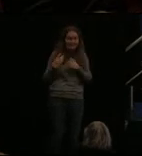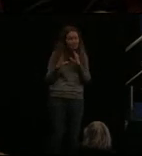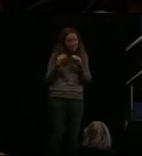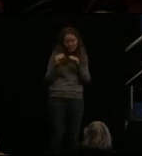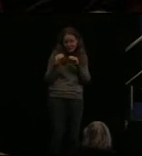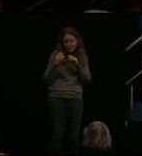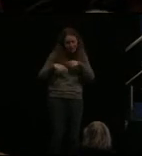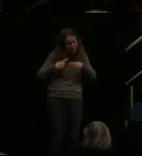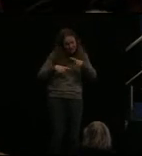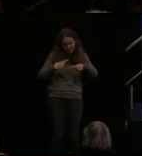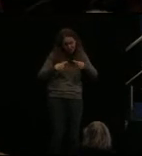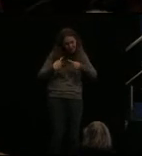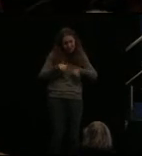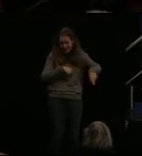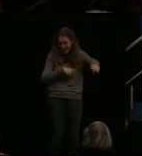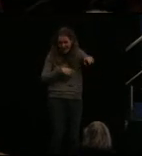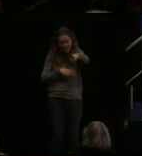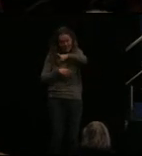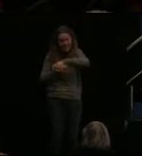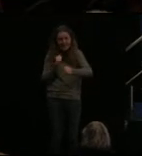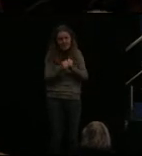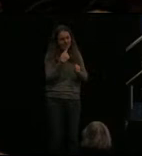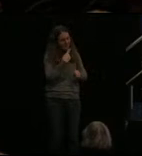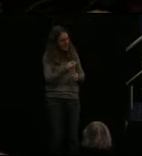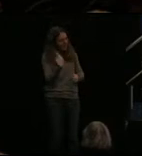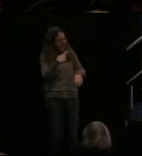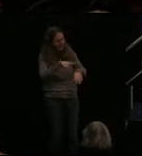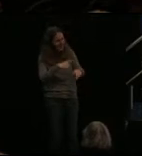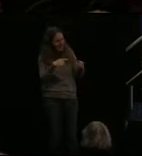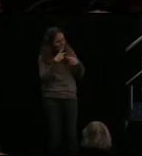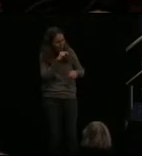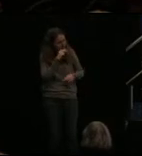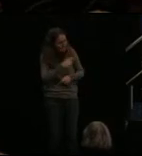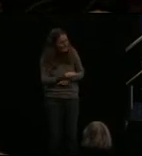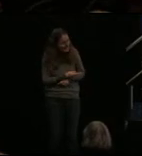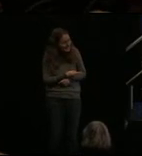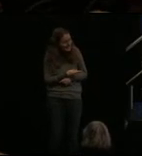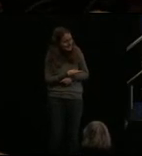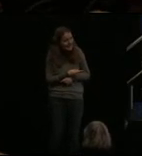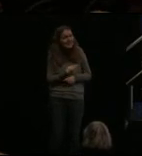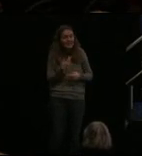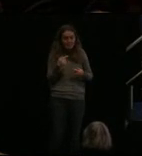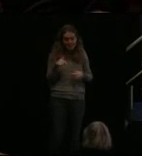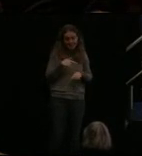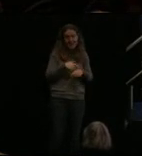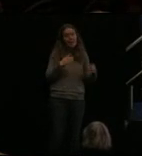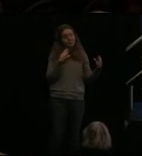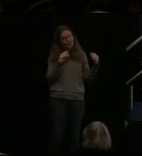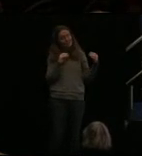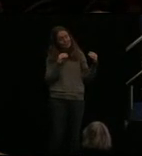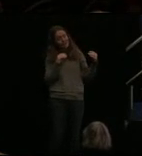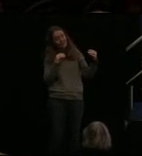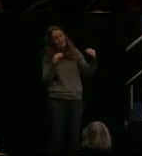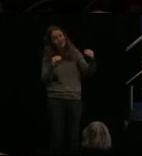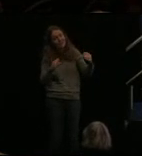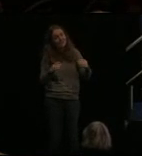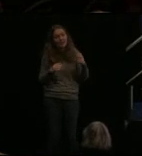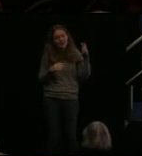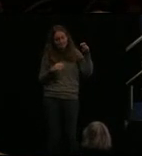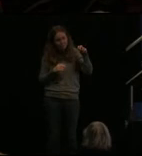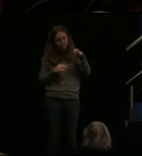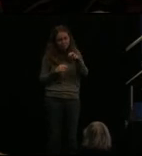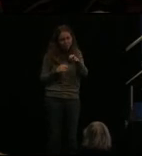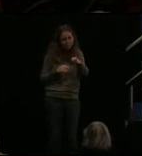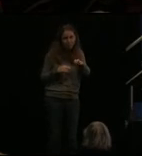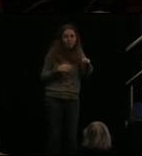the route. And my brother said, last time, you could not speak. And I was chatting. And then as we came down St.